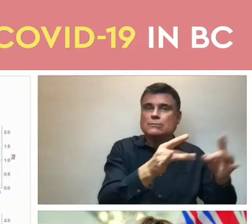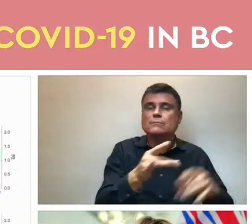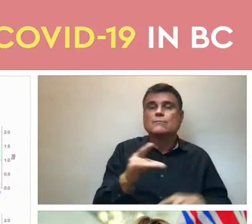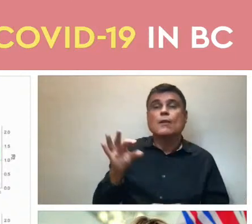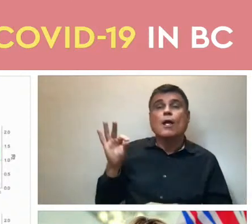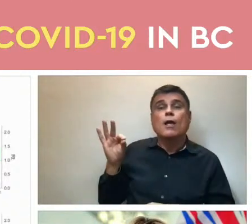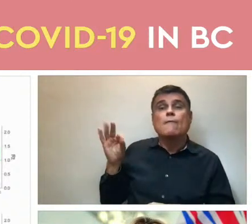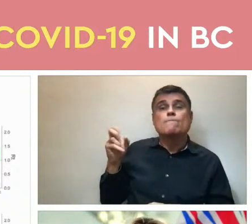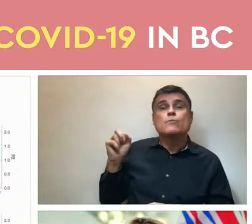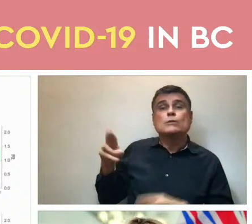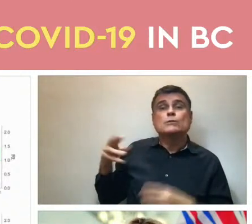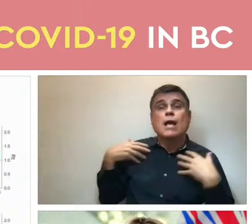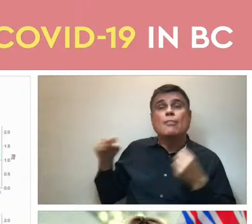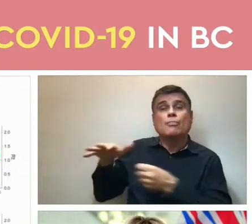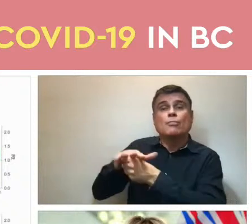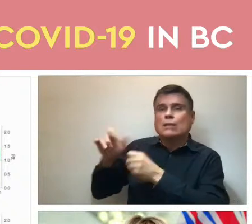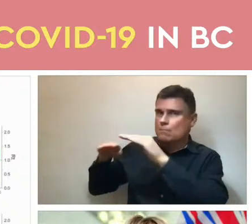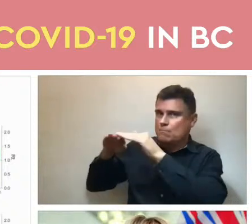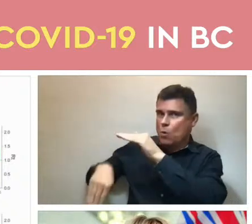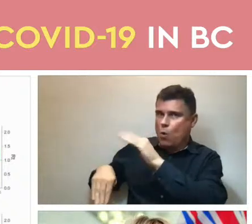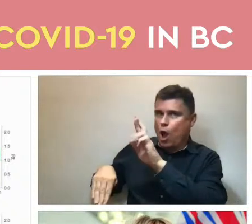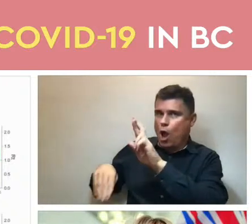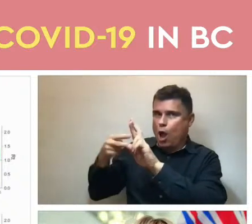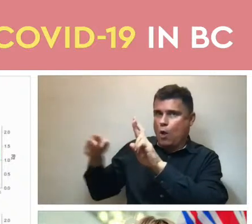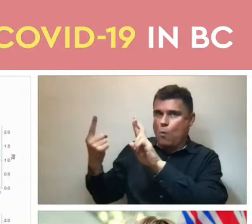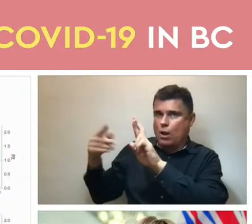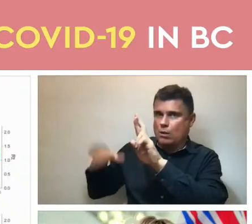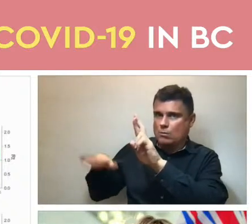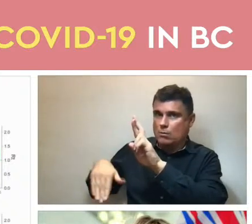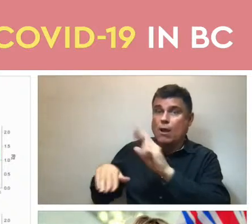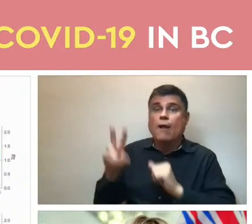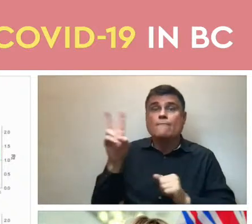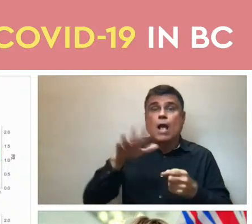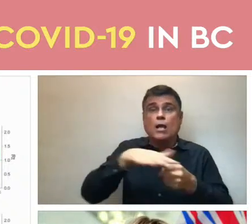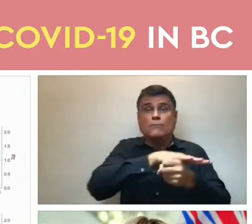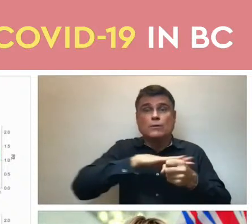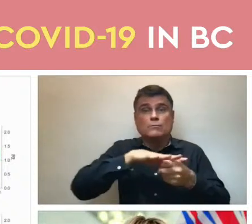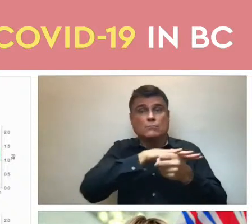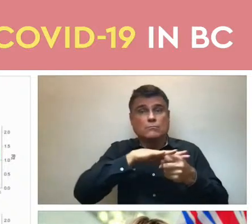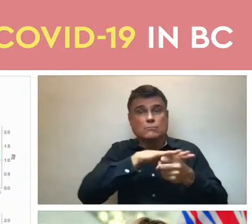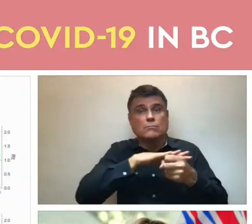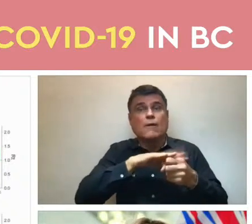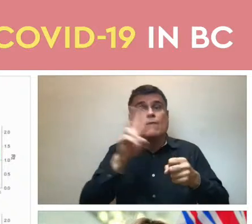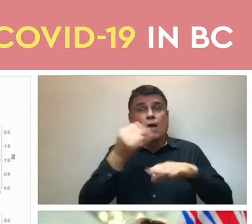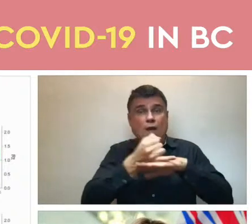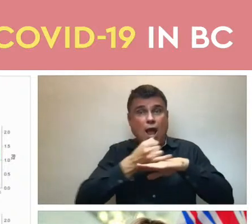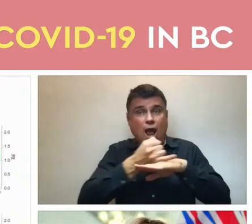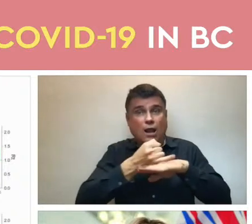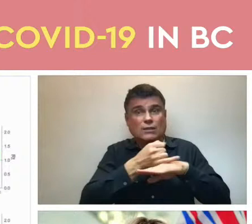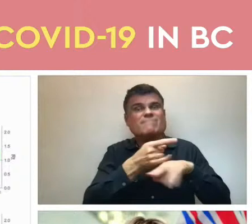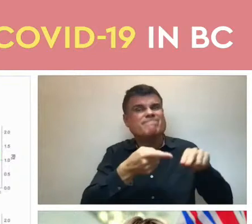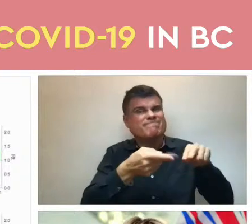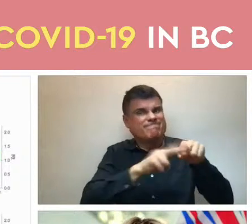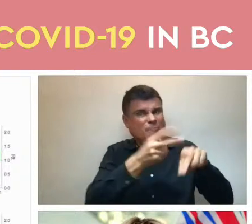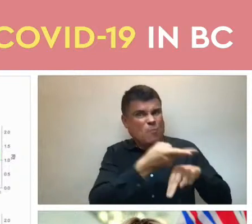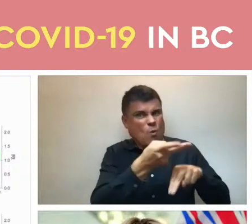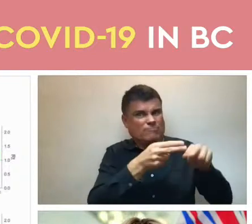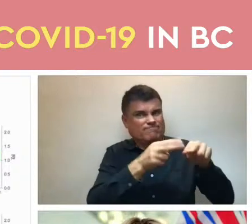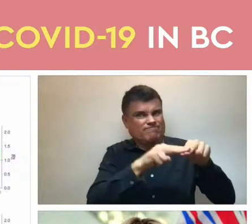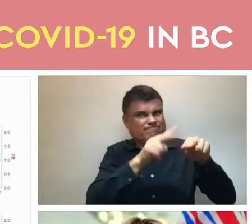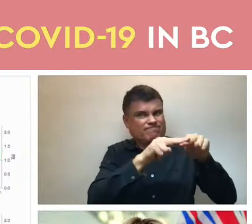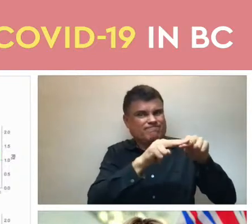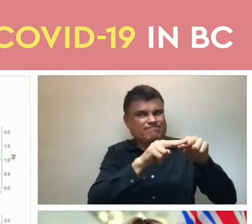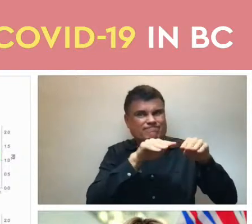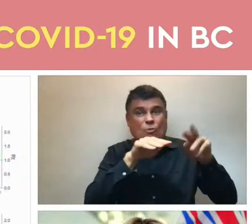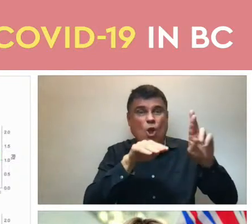Vancouver Coastal and Vancouver Island, I mentioned, related to some large community transmission events. We've